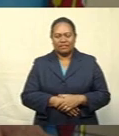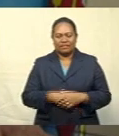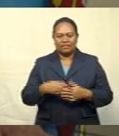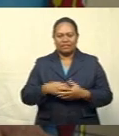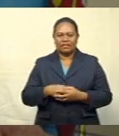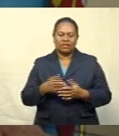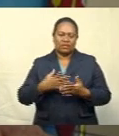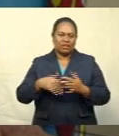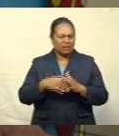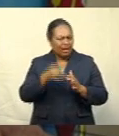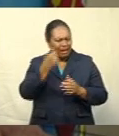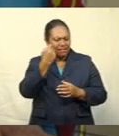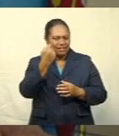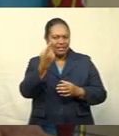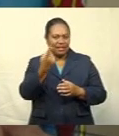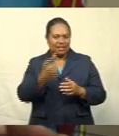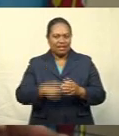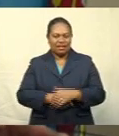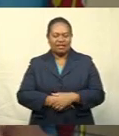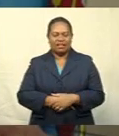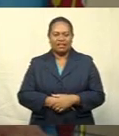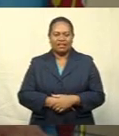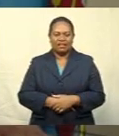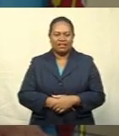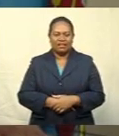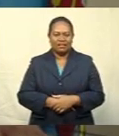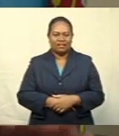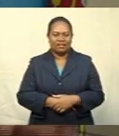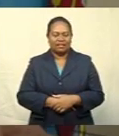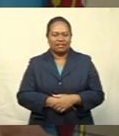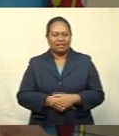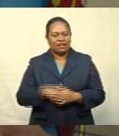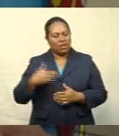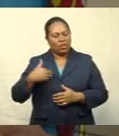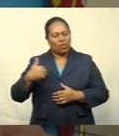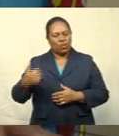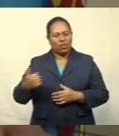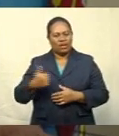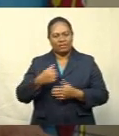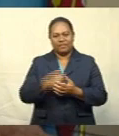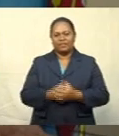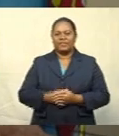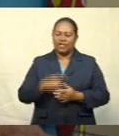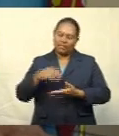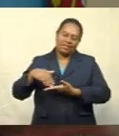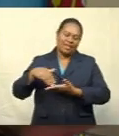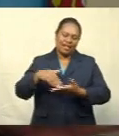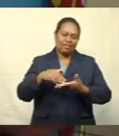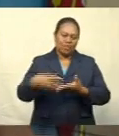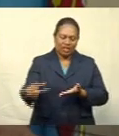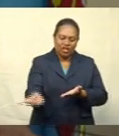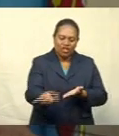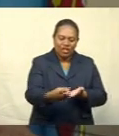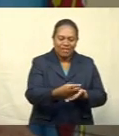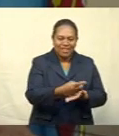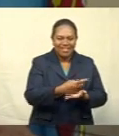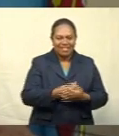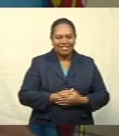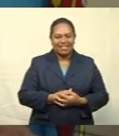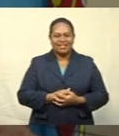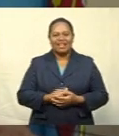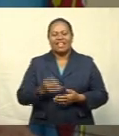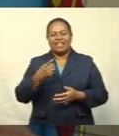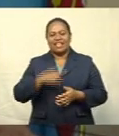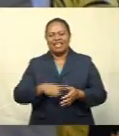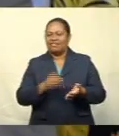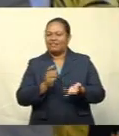who understands all this well, and being a voice of Kandavu, will be helping in documentation together with Honorable Sion